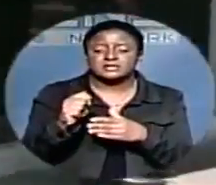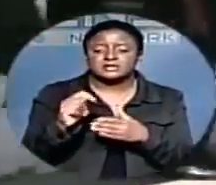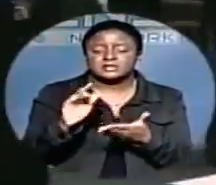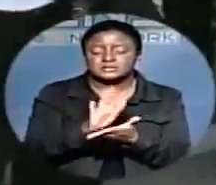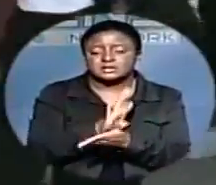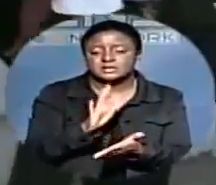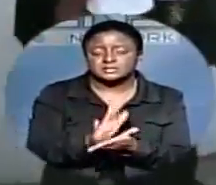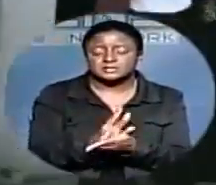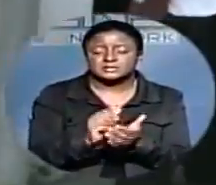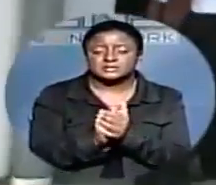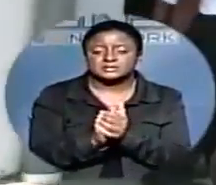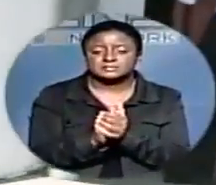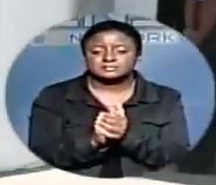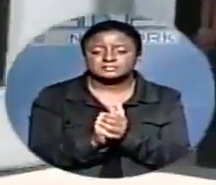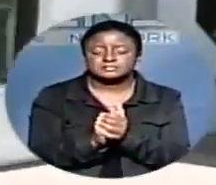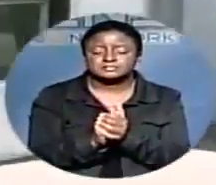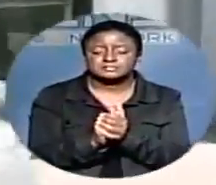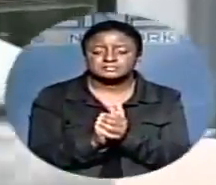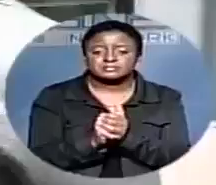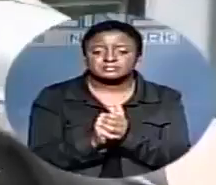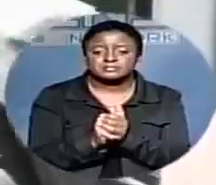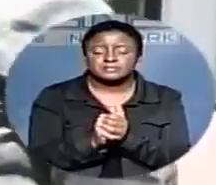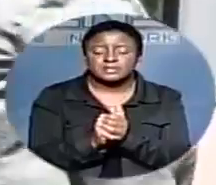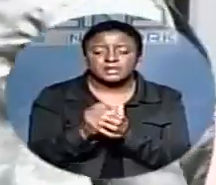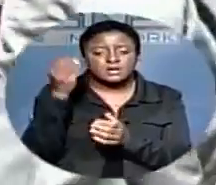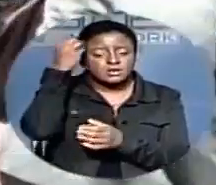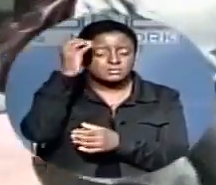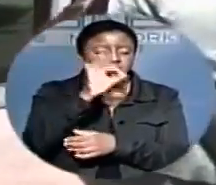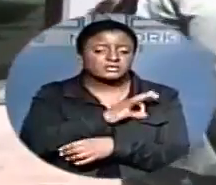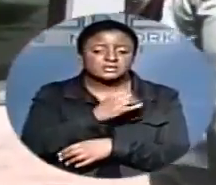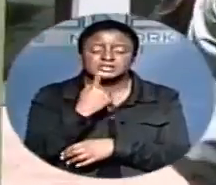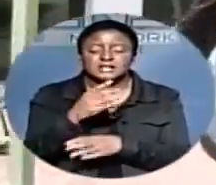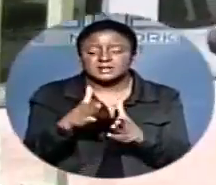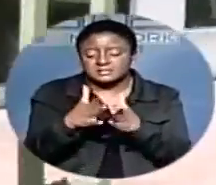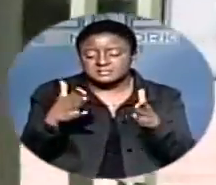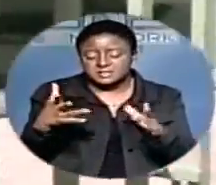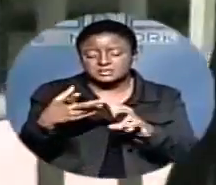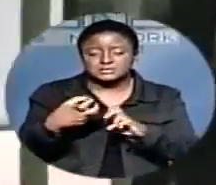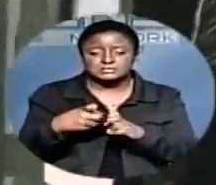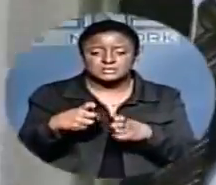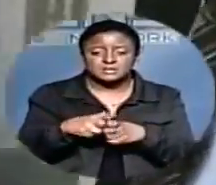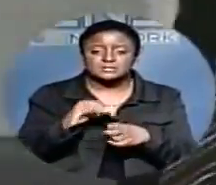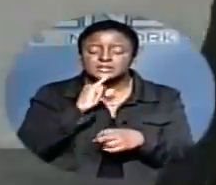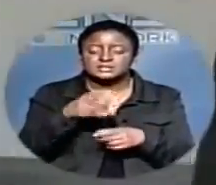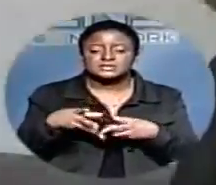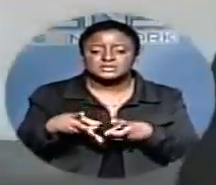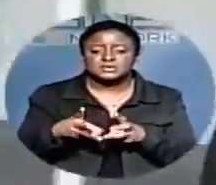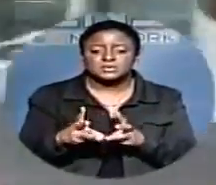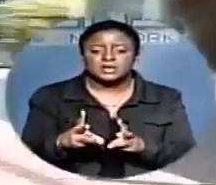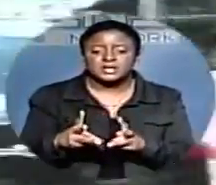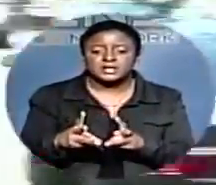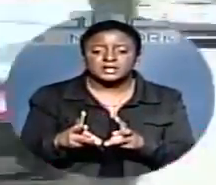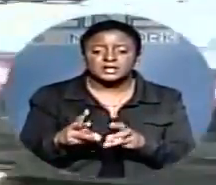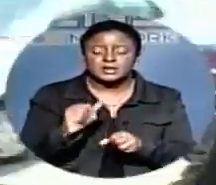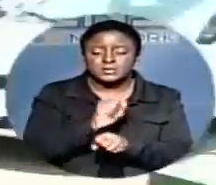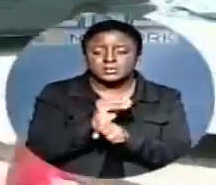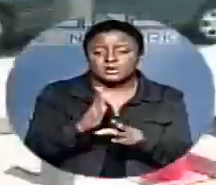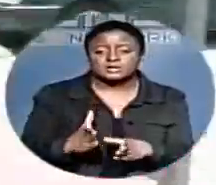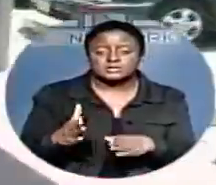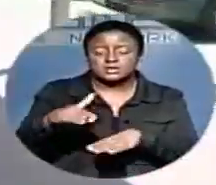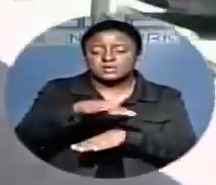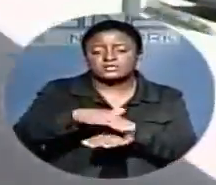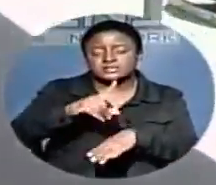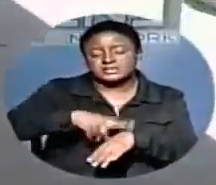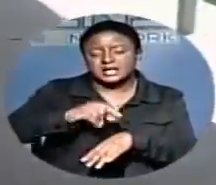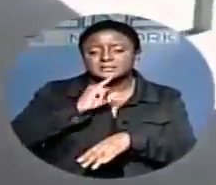to introduce new items. However, Ferguson stressed that a major item of dispute was the way employee overtime was calculated. He indicated